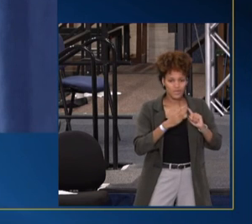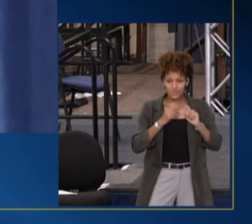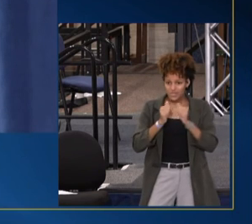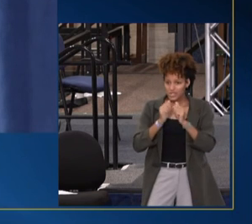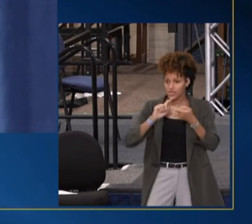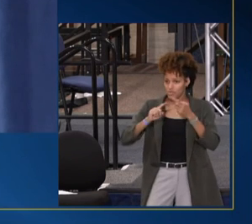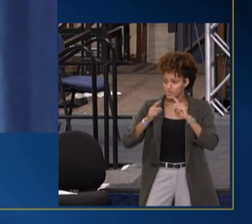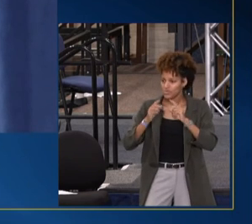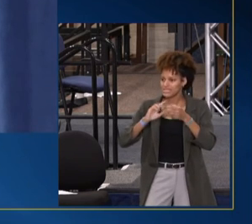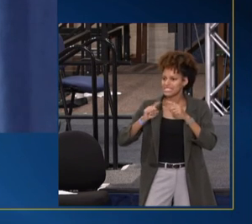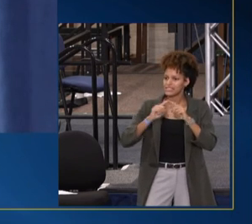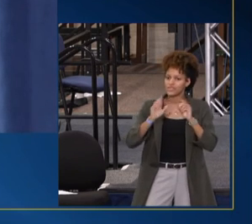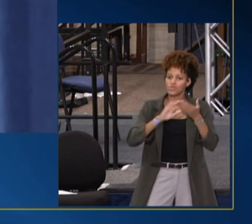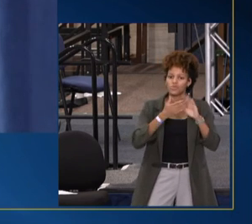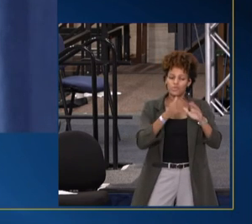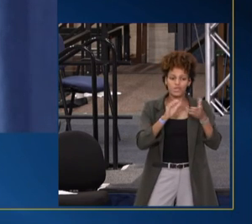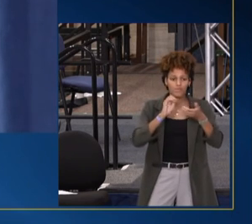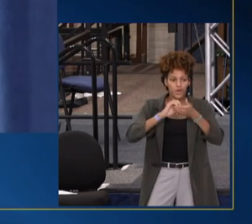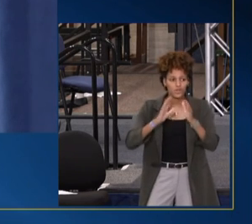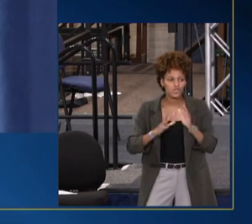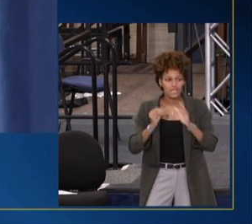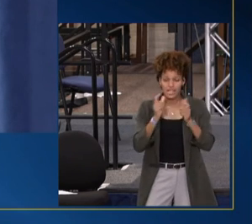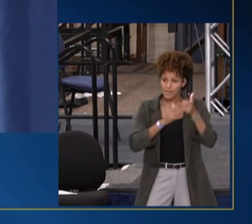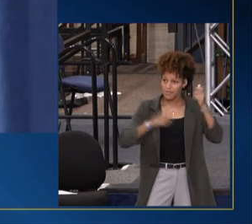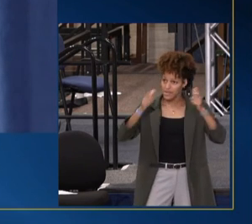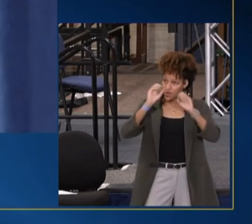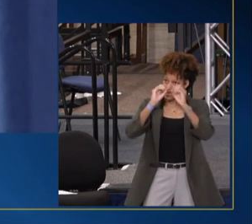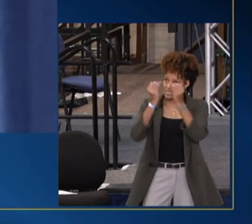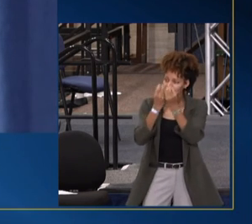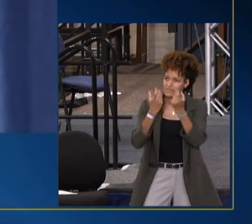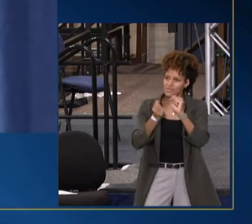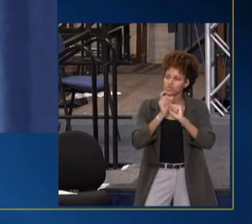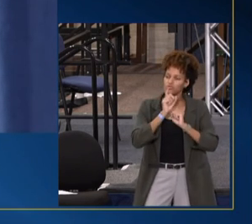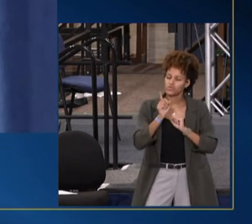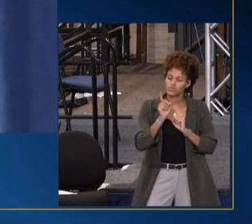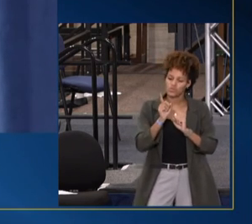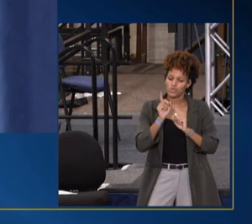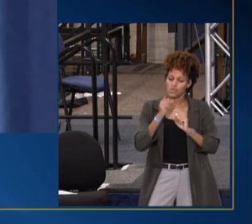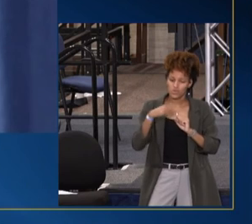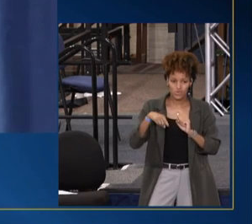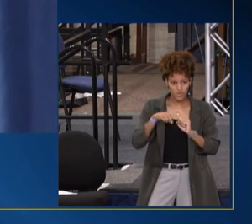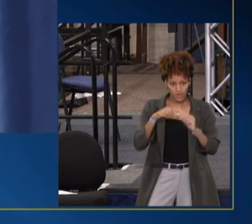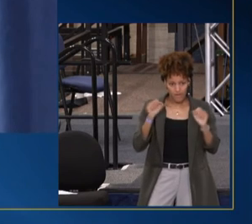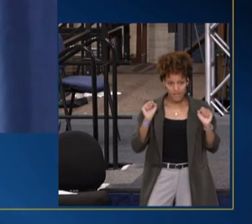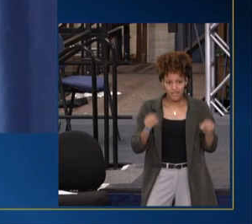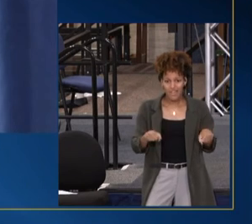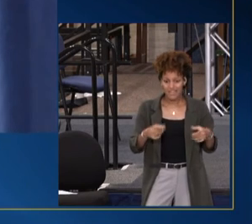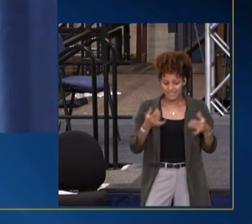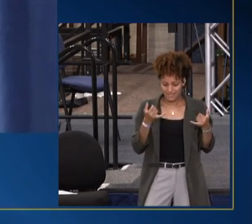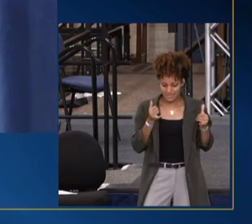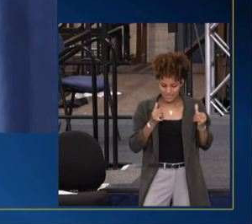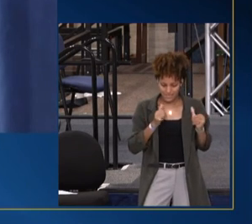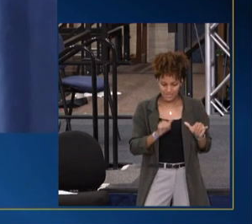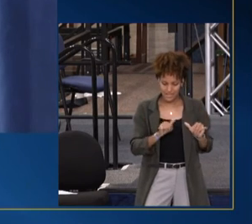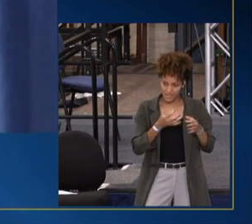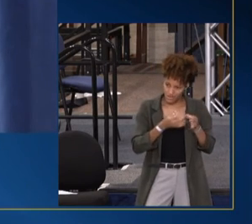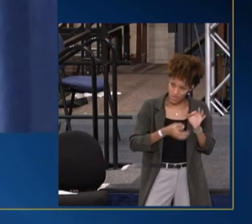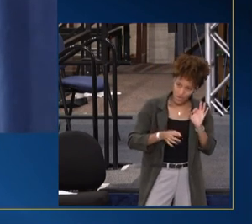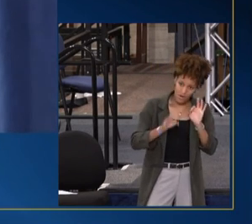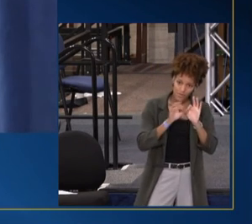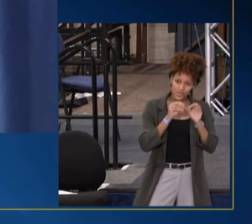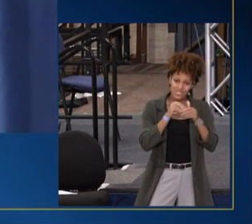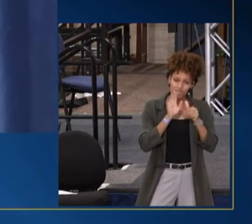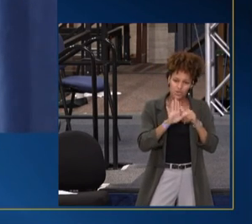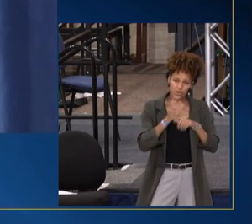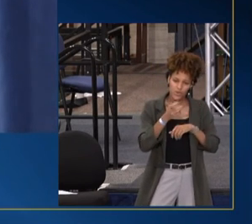larger organizations, and making sure that you can remain relevant in your